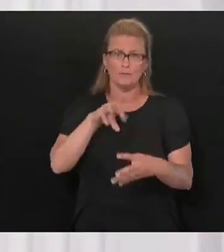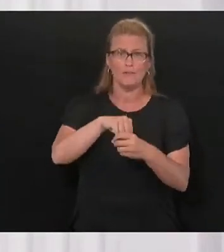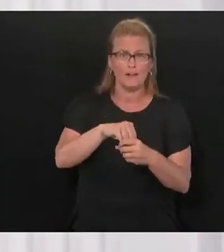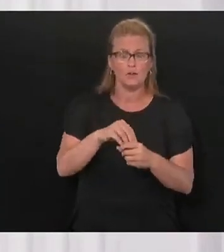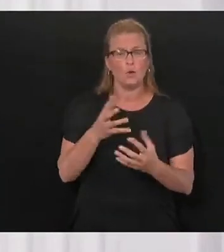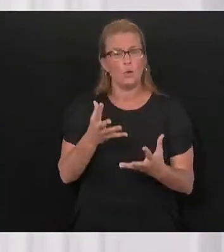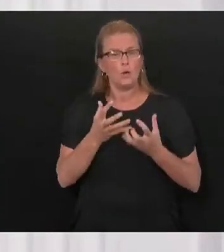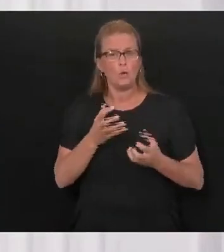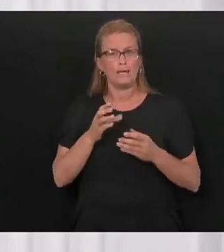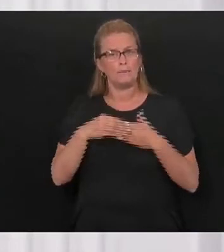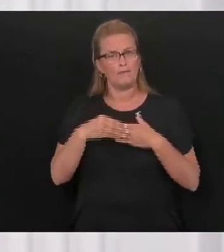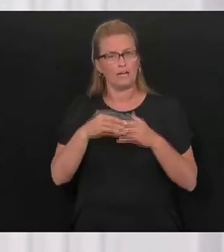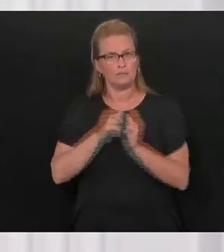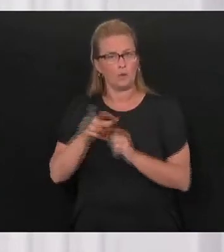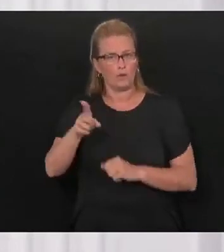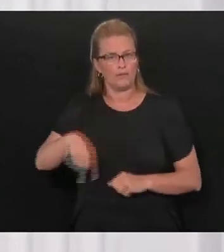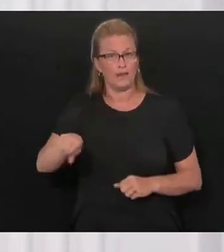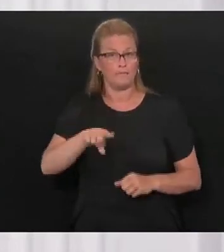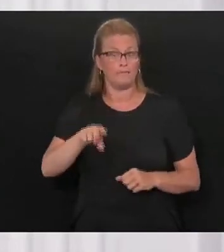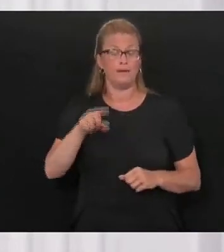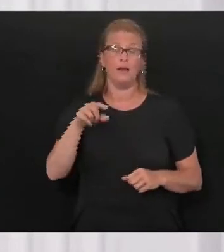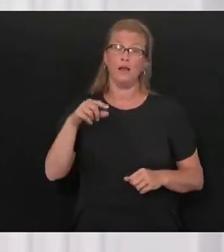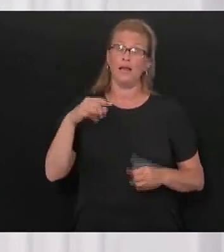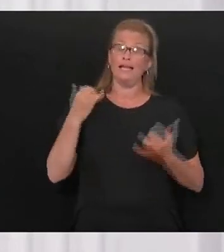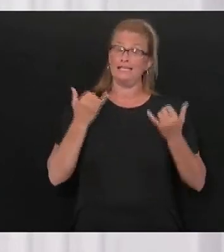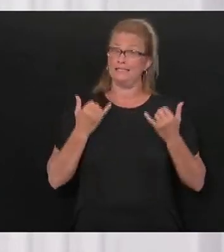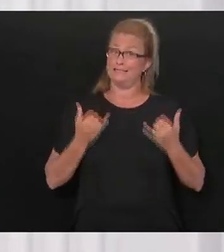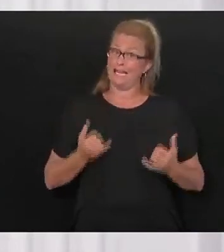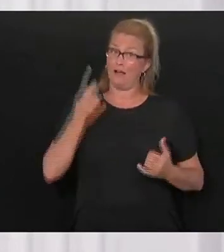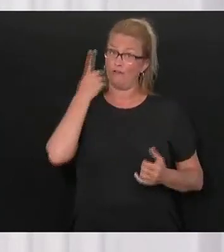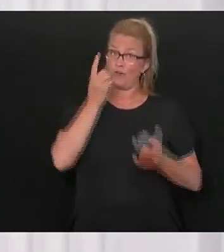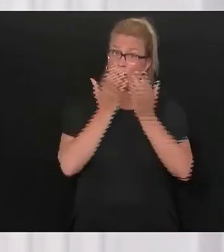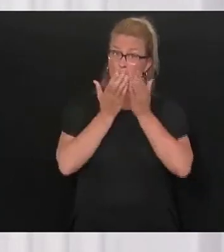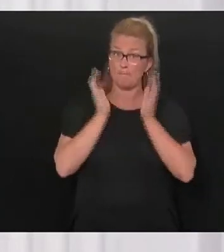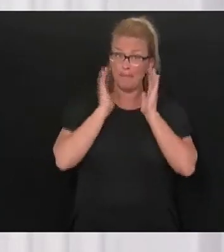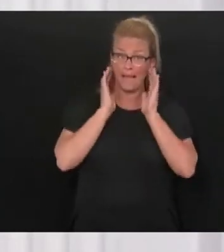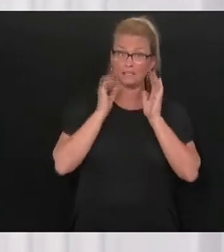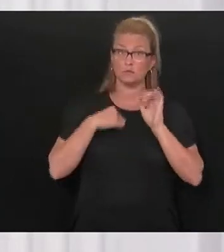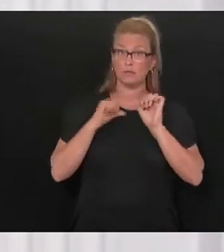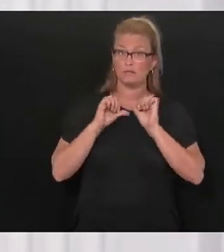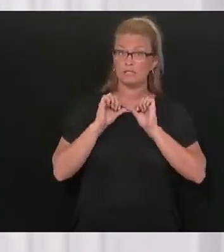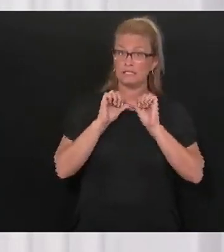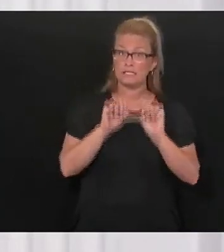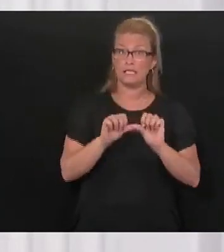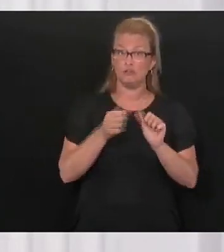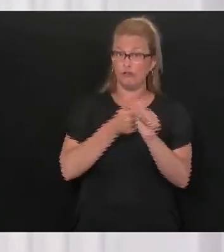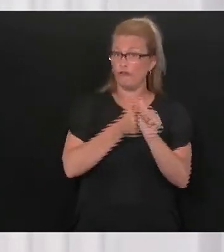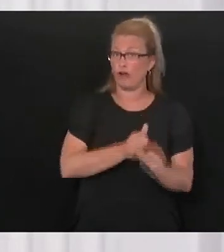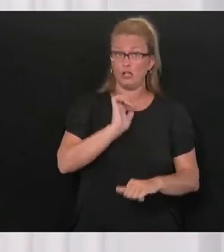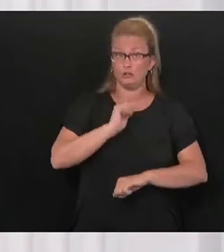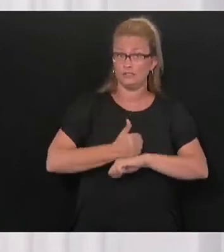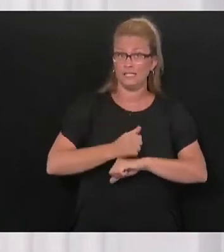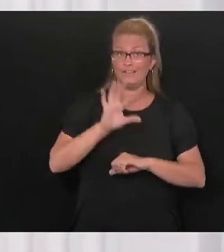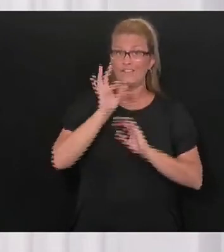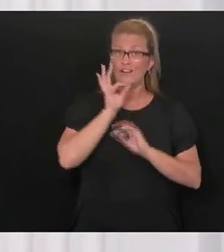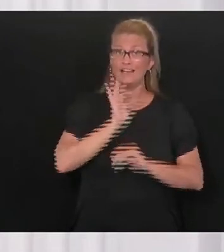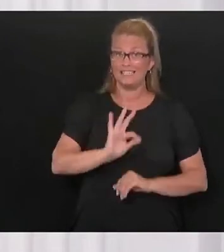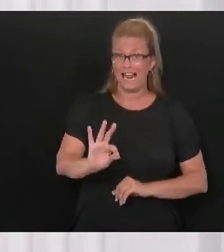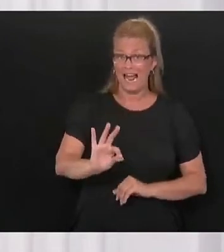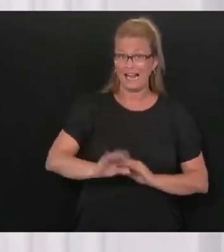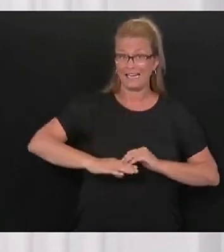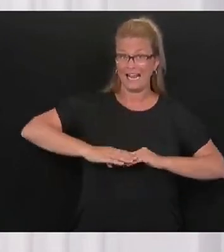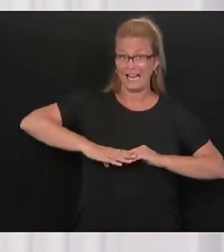for the mask, we've recommended that we continue to follow what was already in place, and that was ages 9 and above.